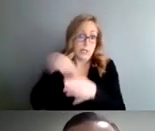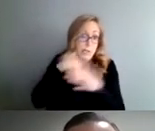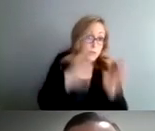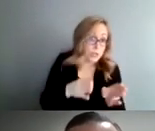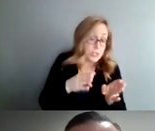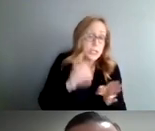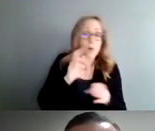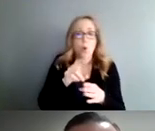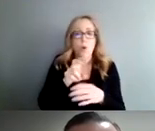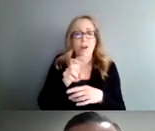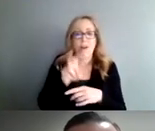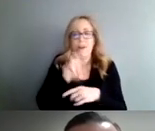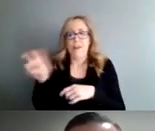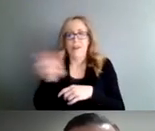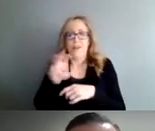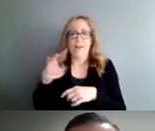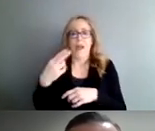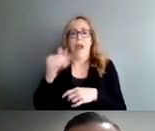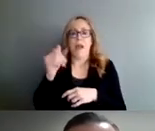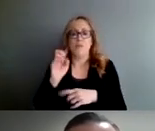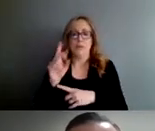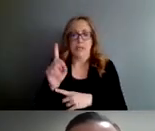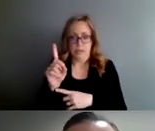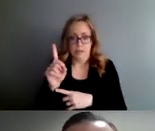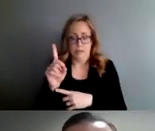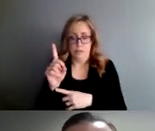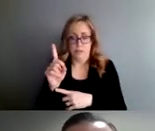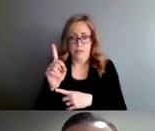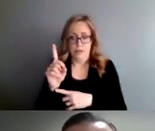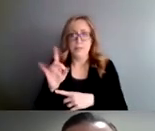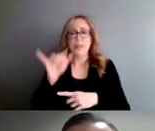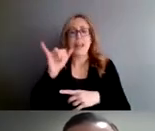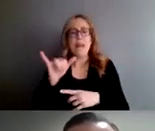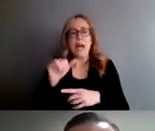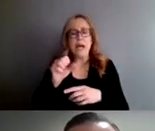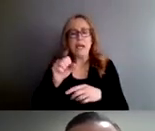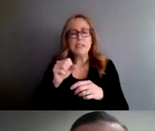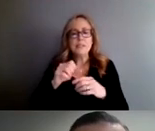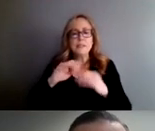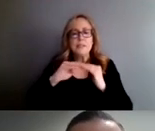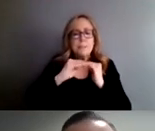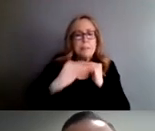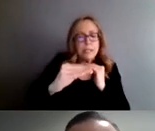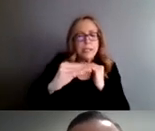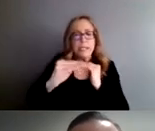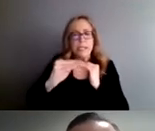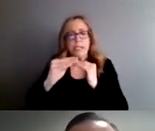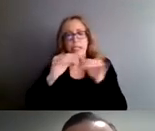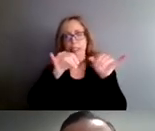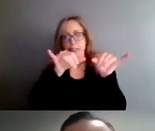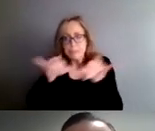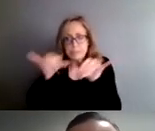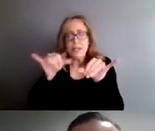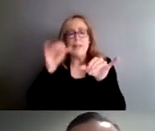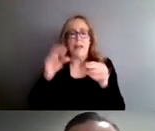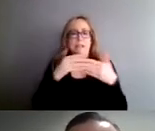between for the remainder of the school year. And again, that stability and continuity, we think that's as flexible as we can be while